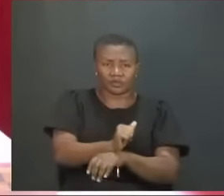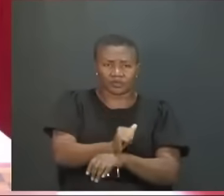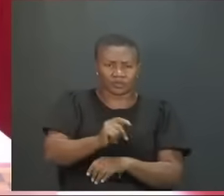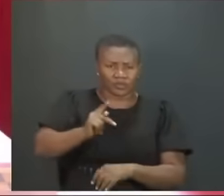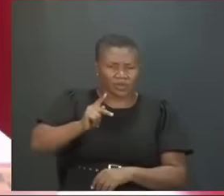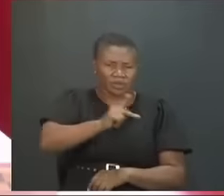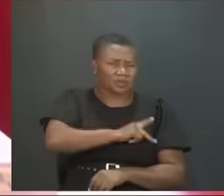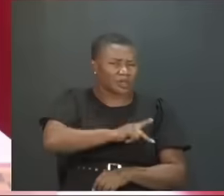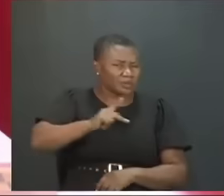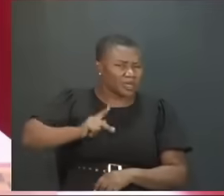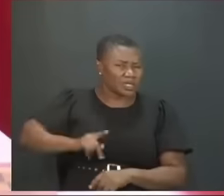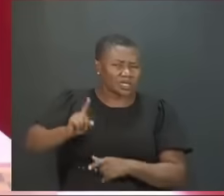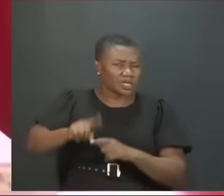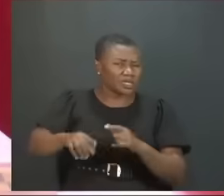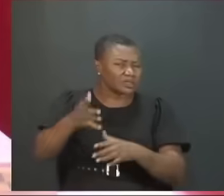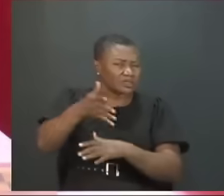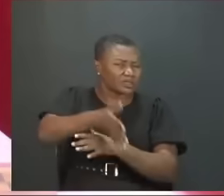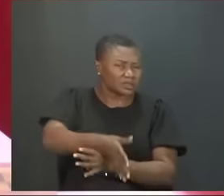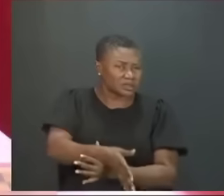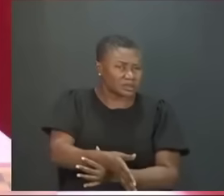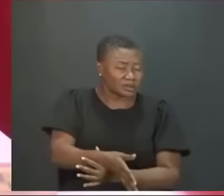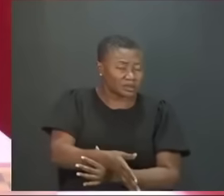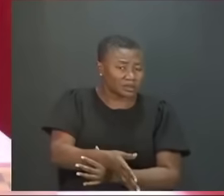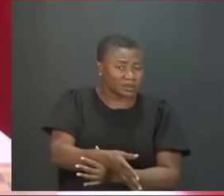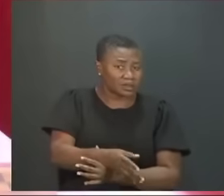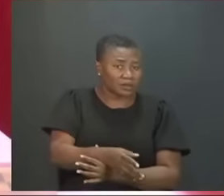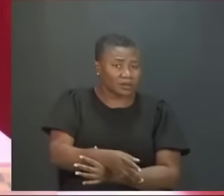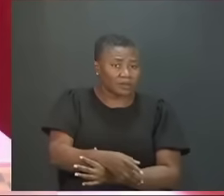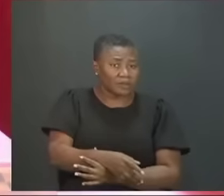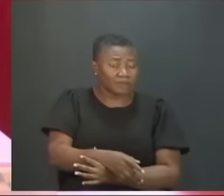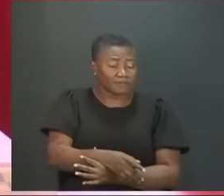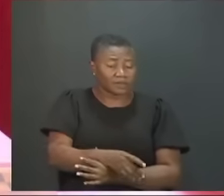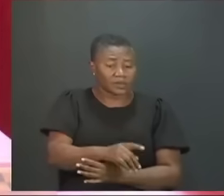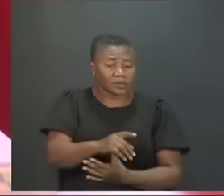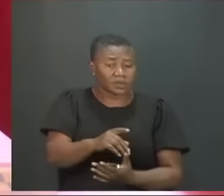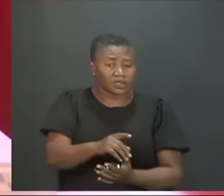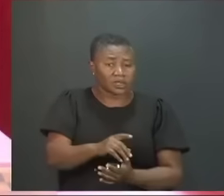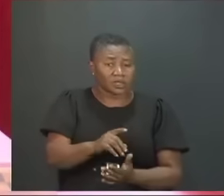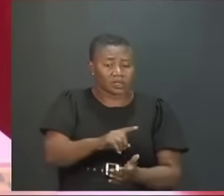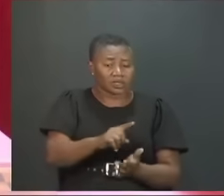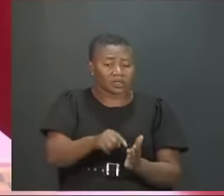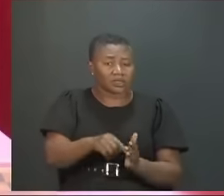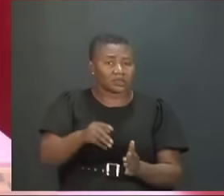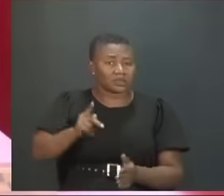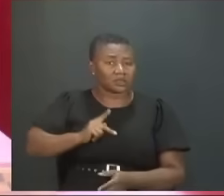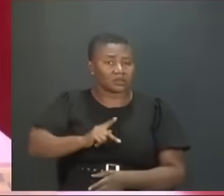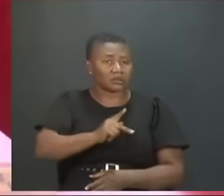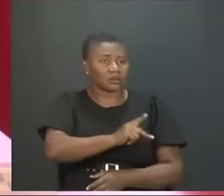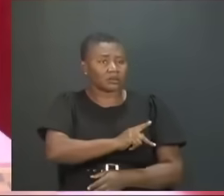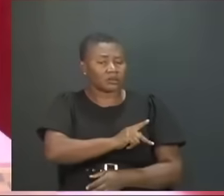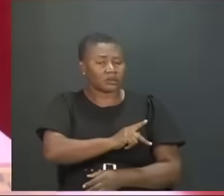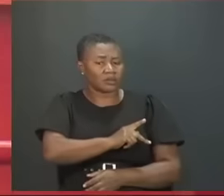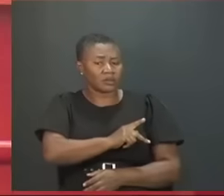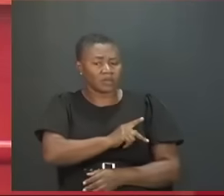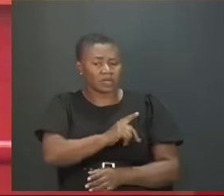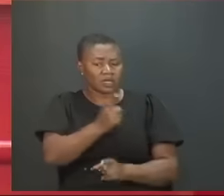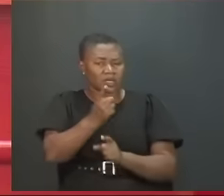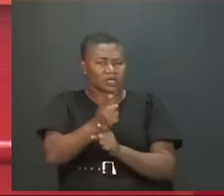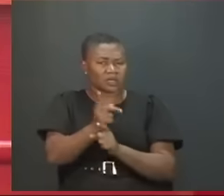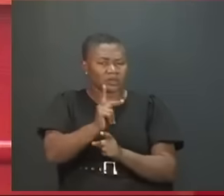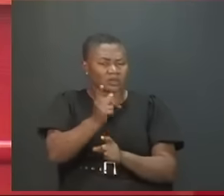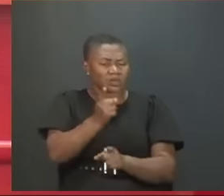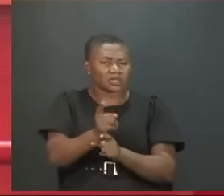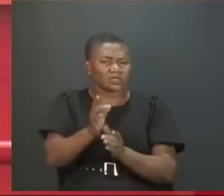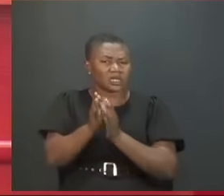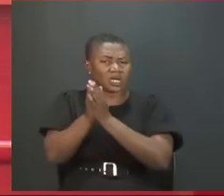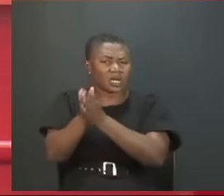matter. This Parliament was asked to act in a matter that was quasi-judicial.